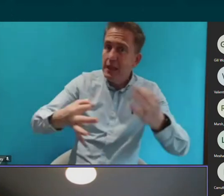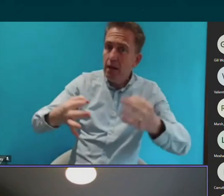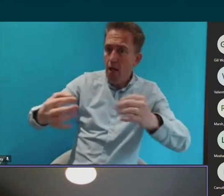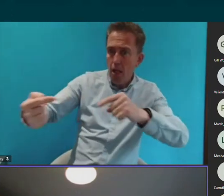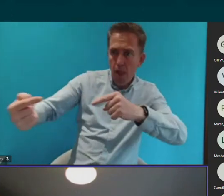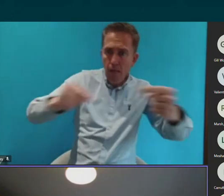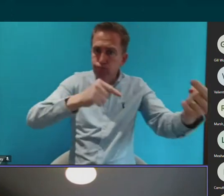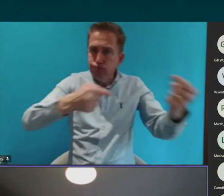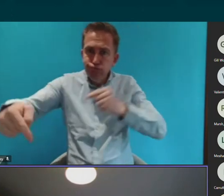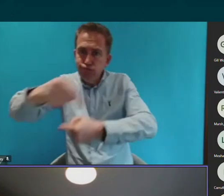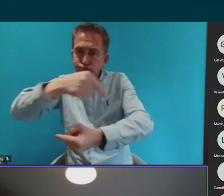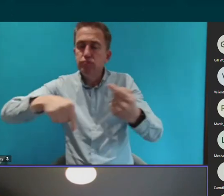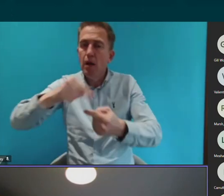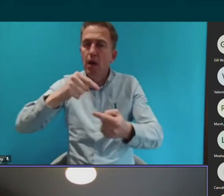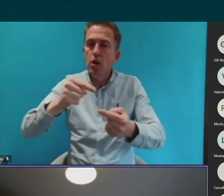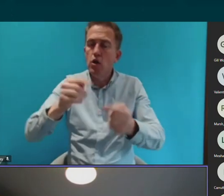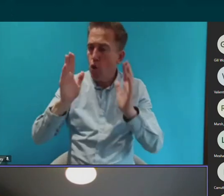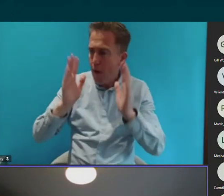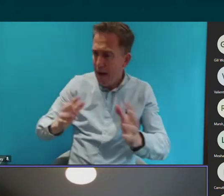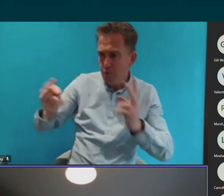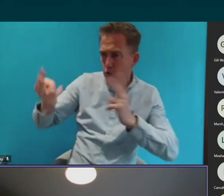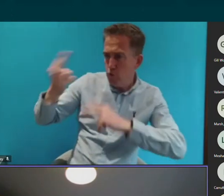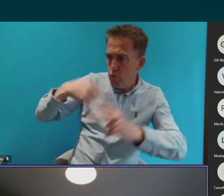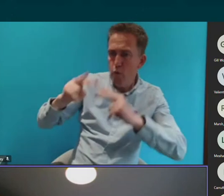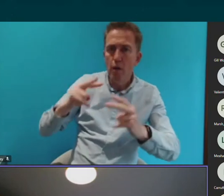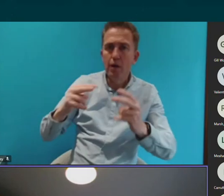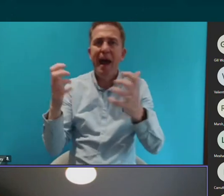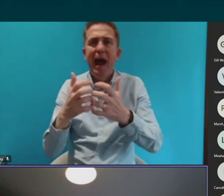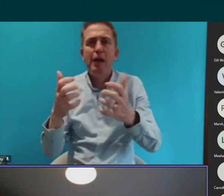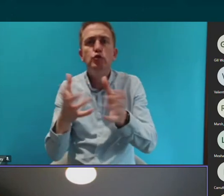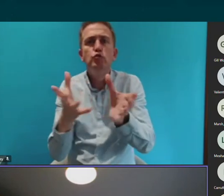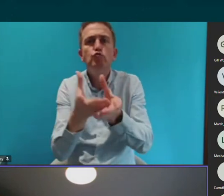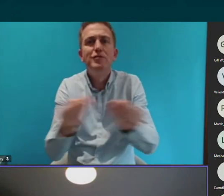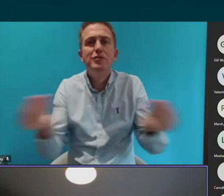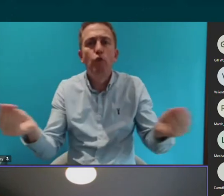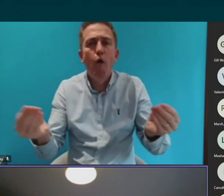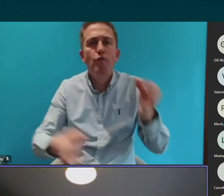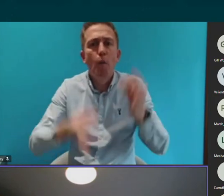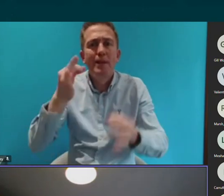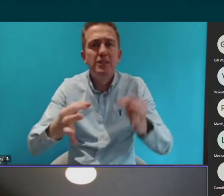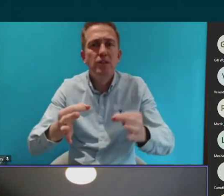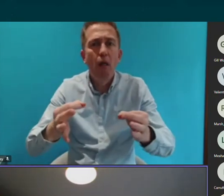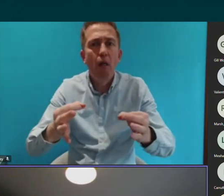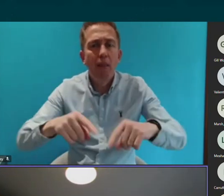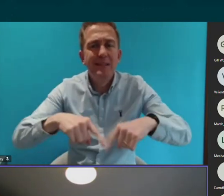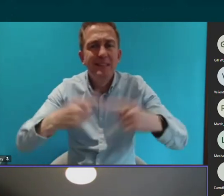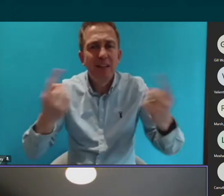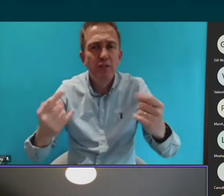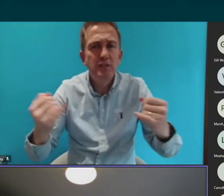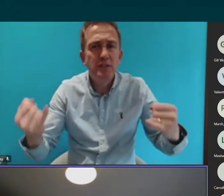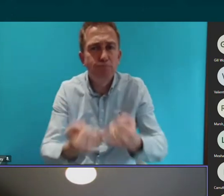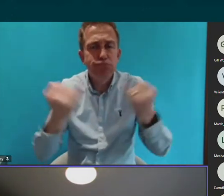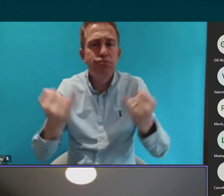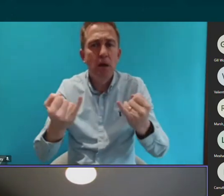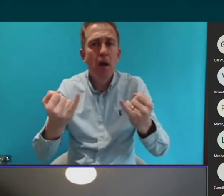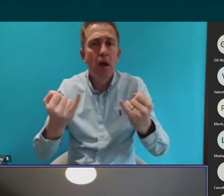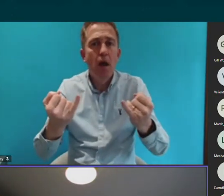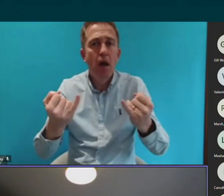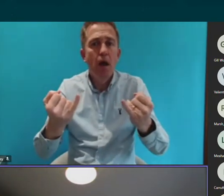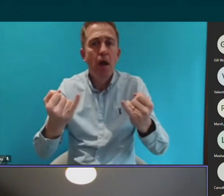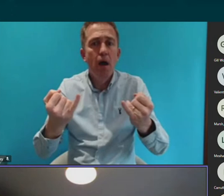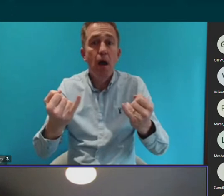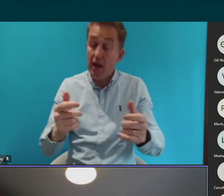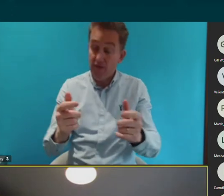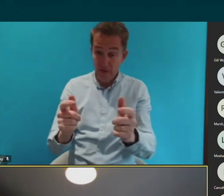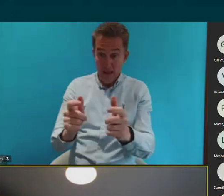you have to look at how you overcome those political differences differences, and clearly with a statement in the